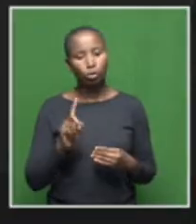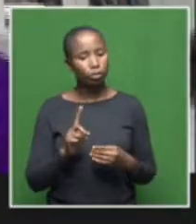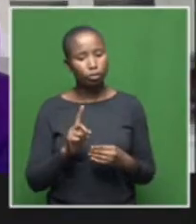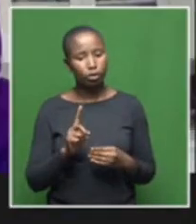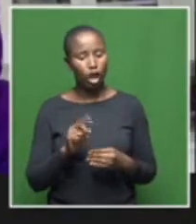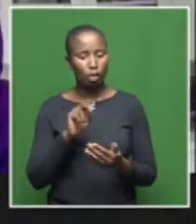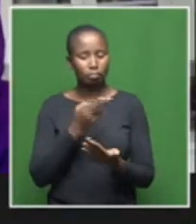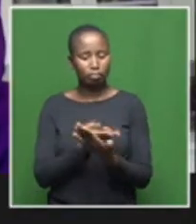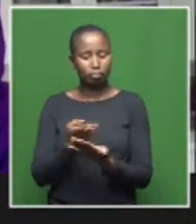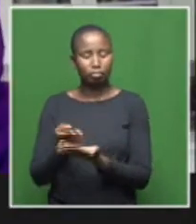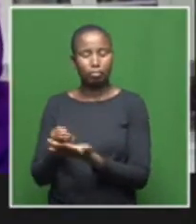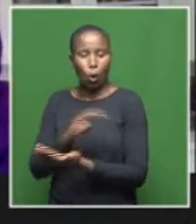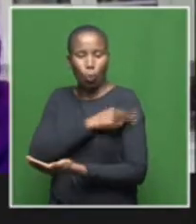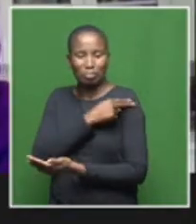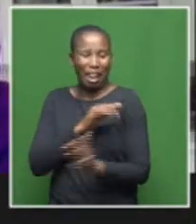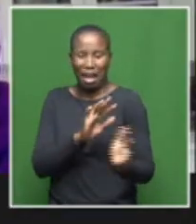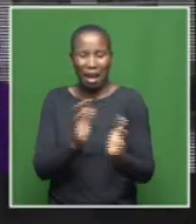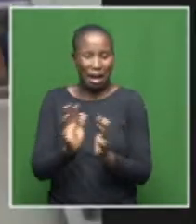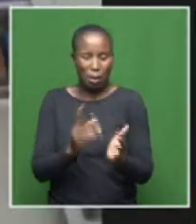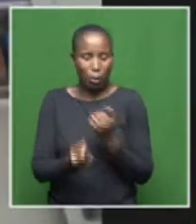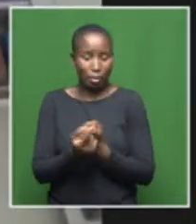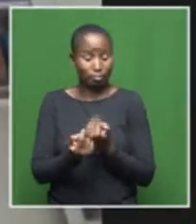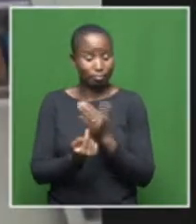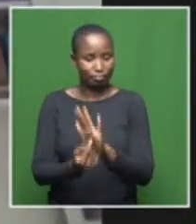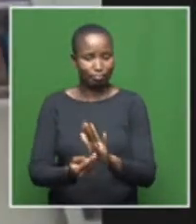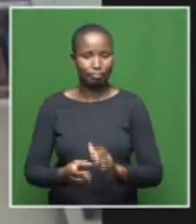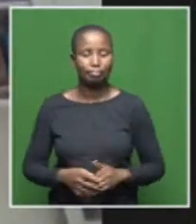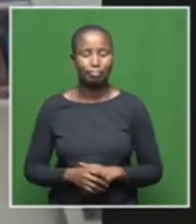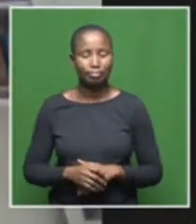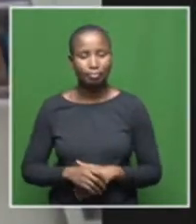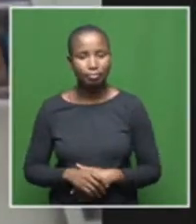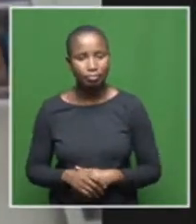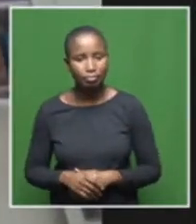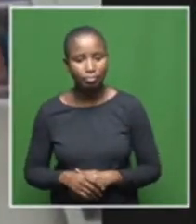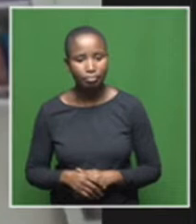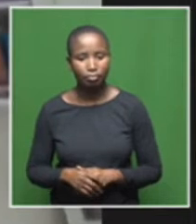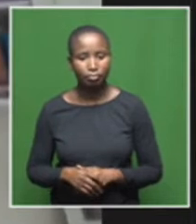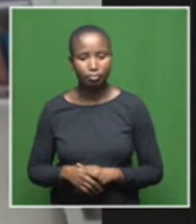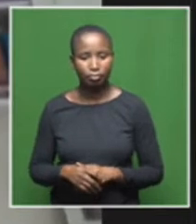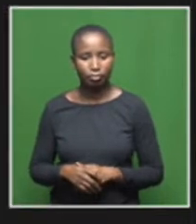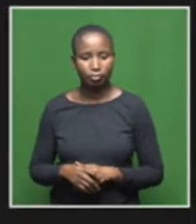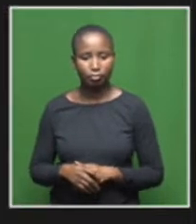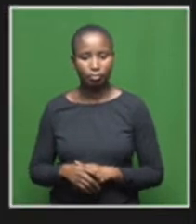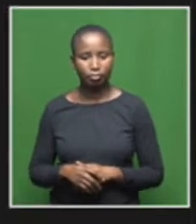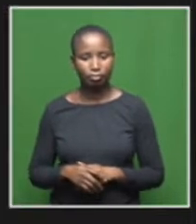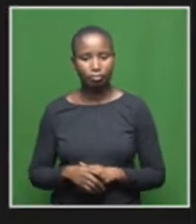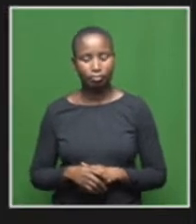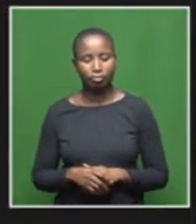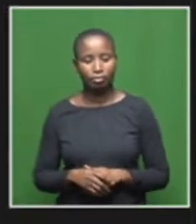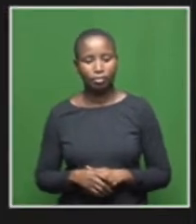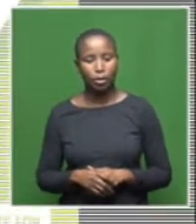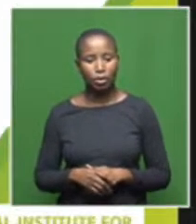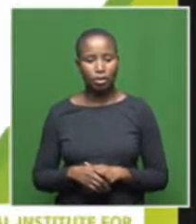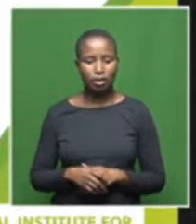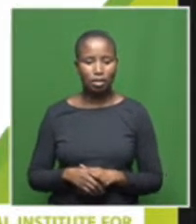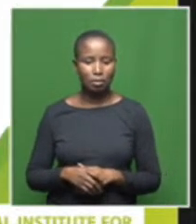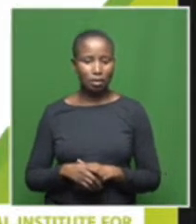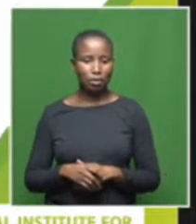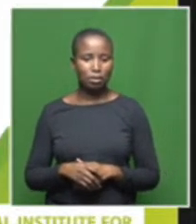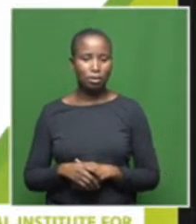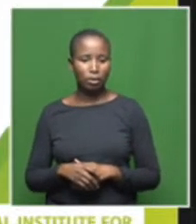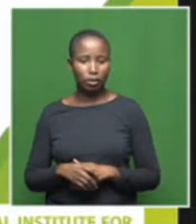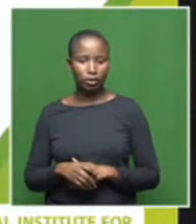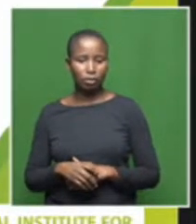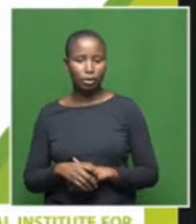hospitalization data. Good morning to